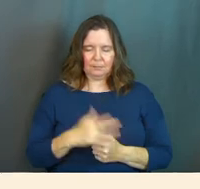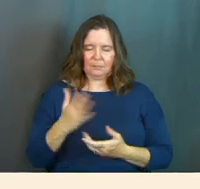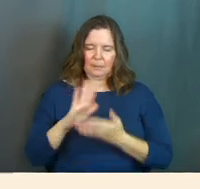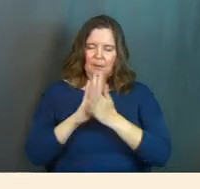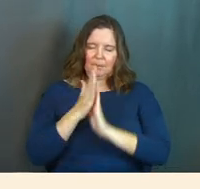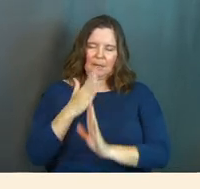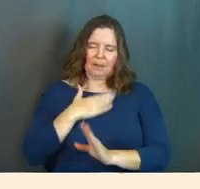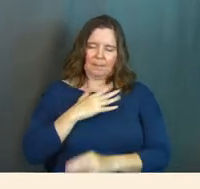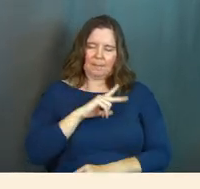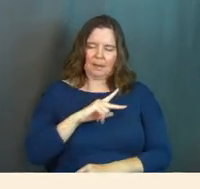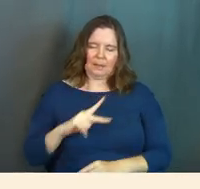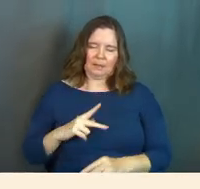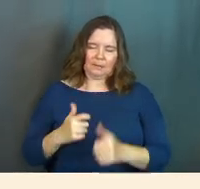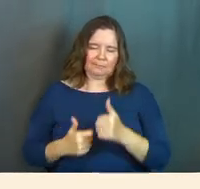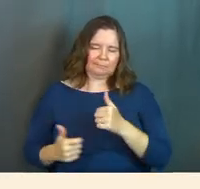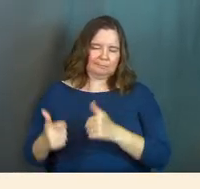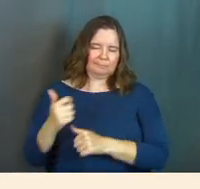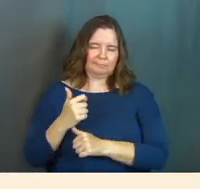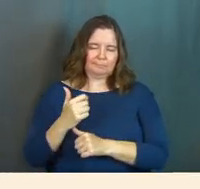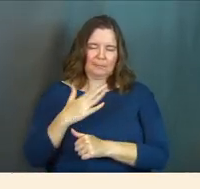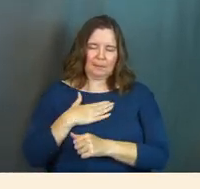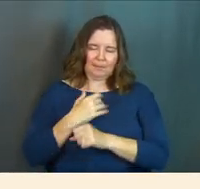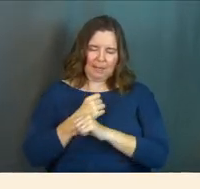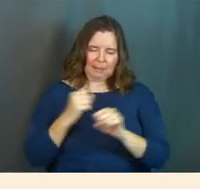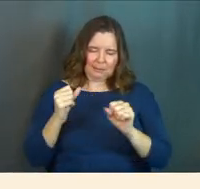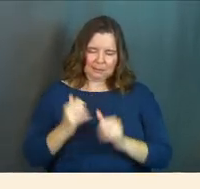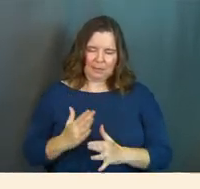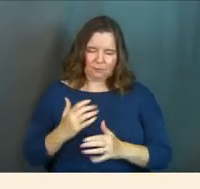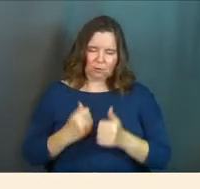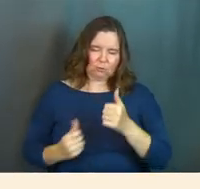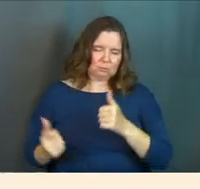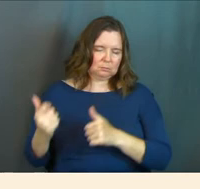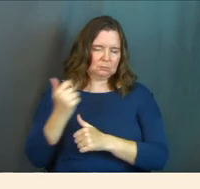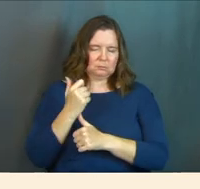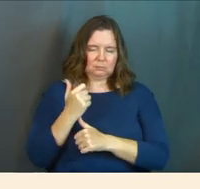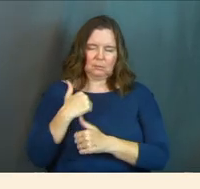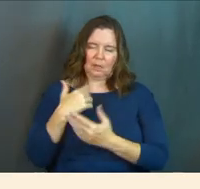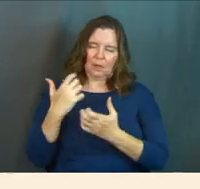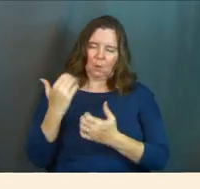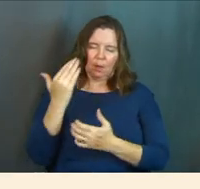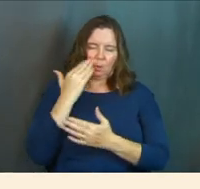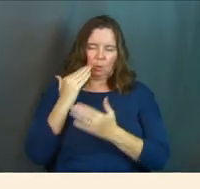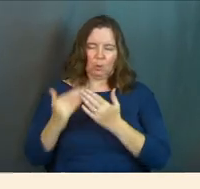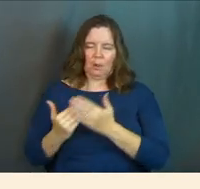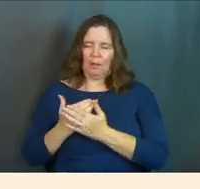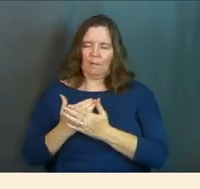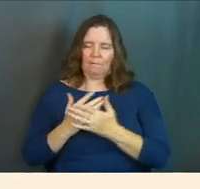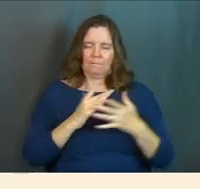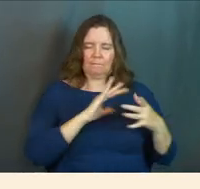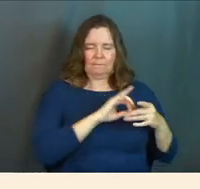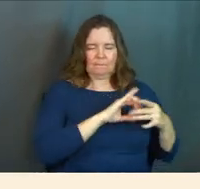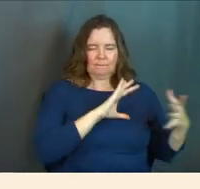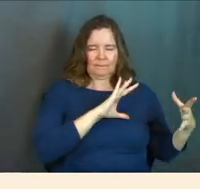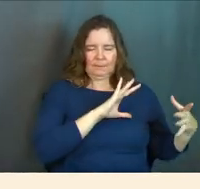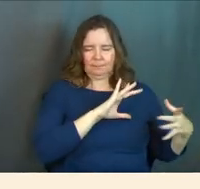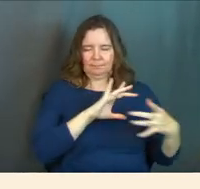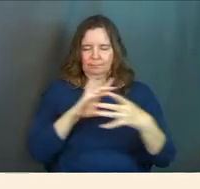Be my king. Be my savior. I want a new life.